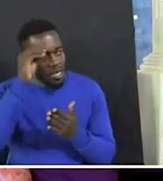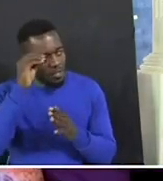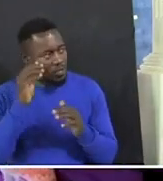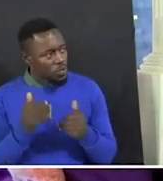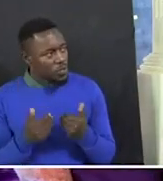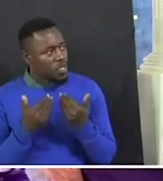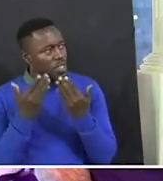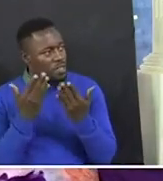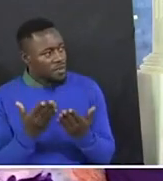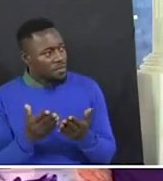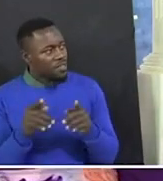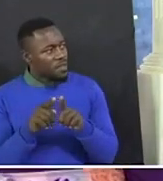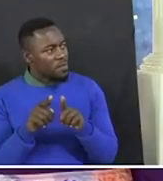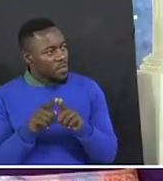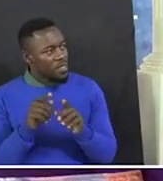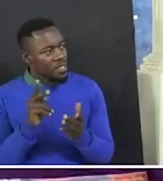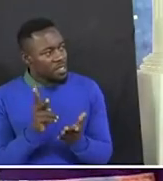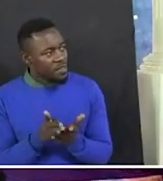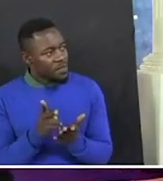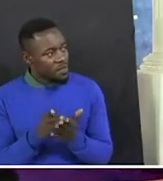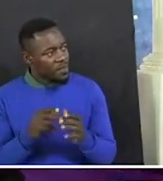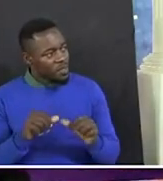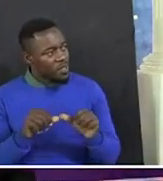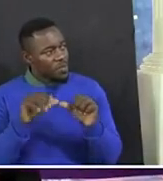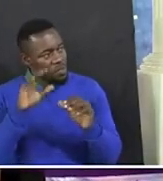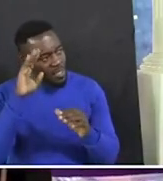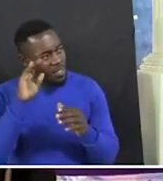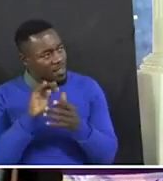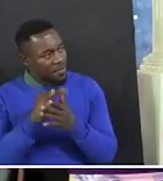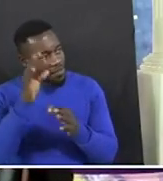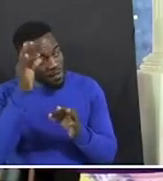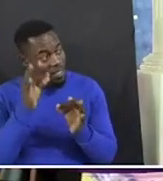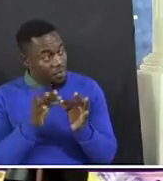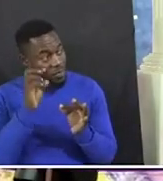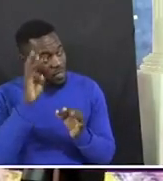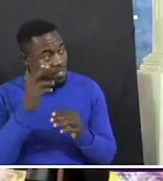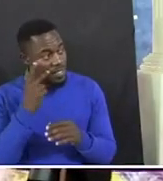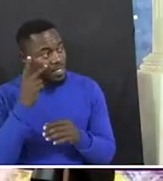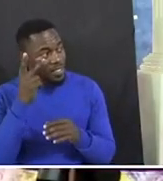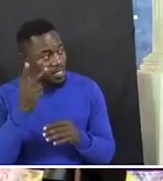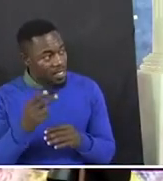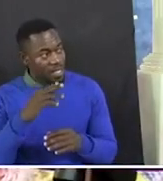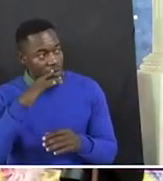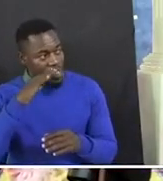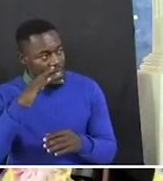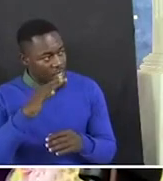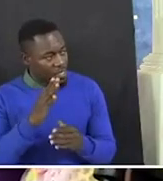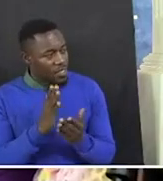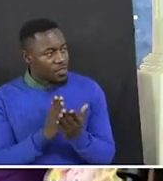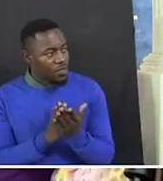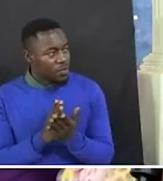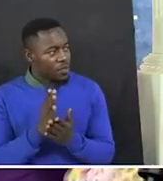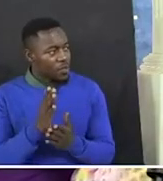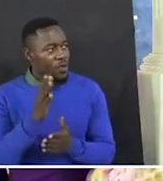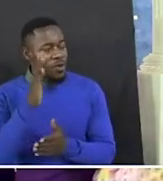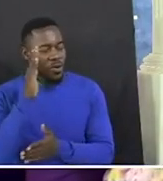keeping and Faith see you through seek to know content and